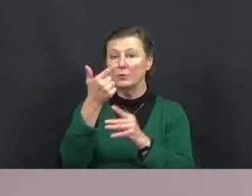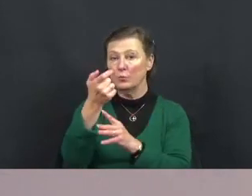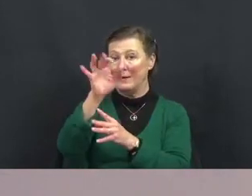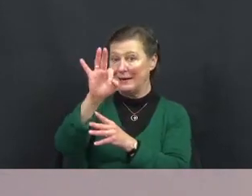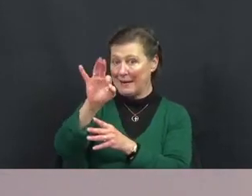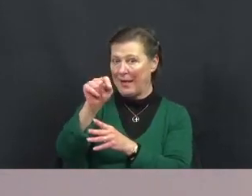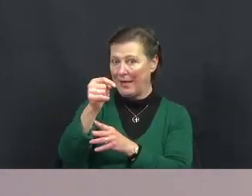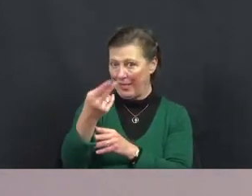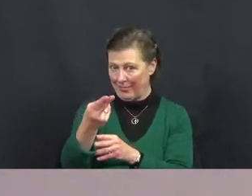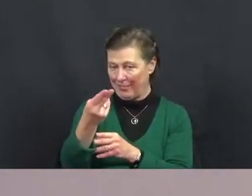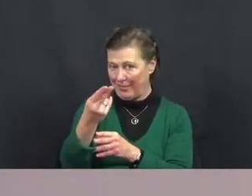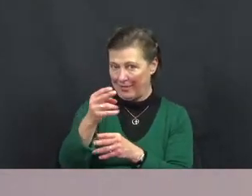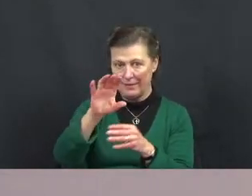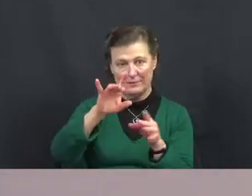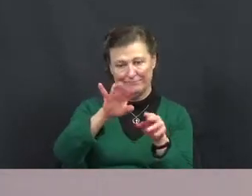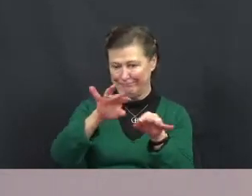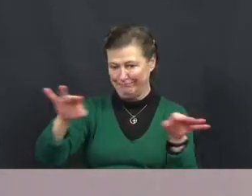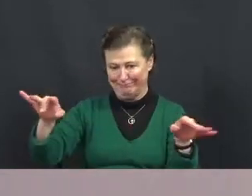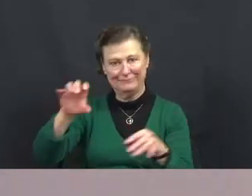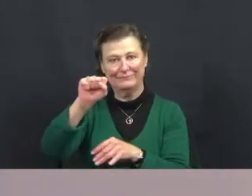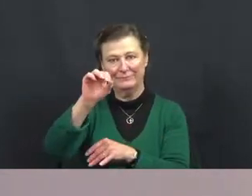as the Hammerklavier Sonata.